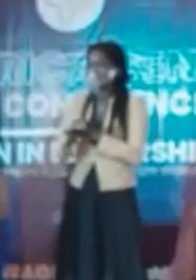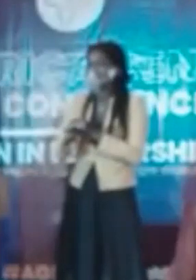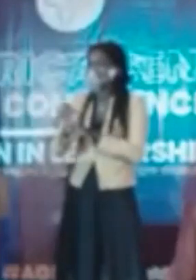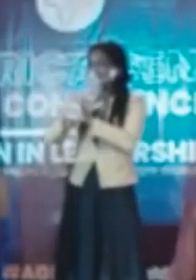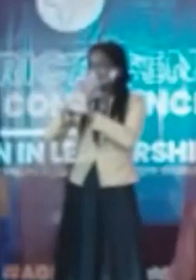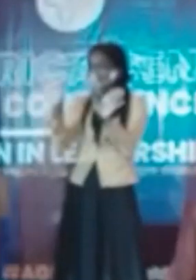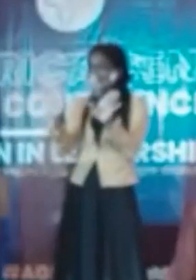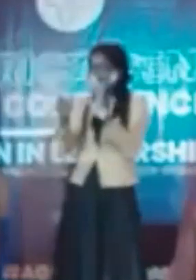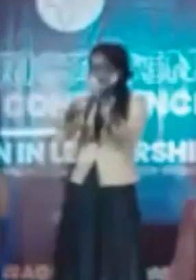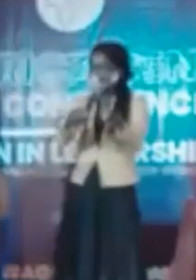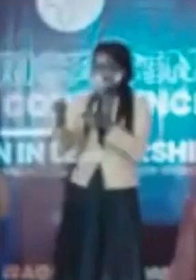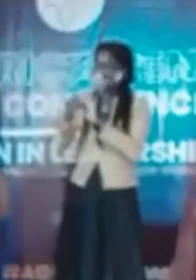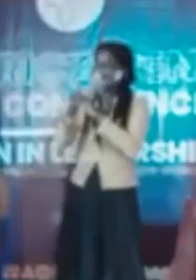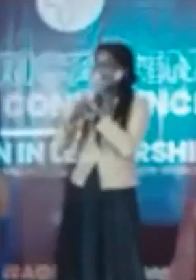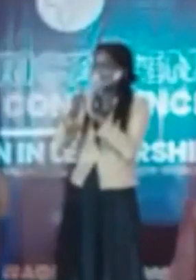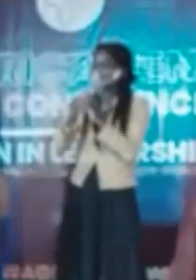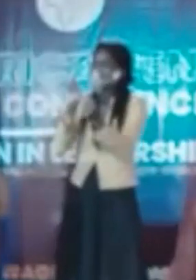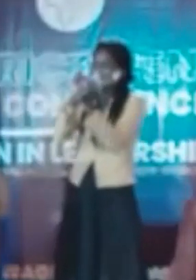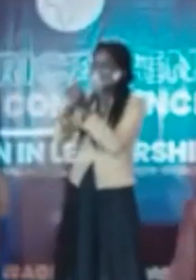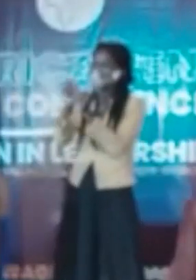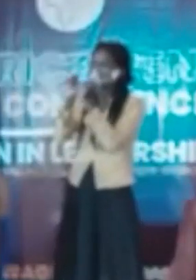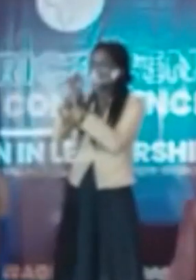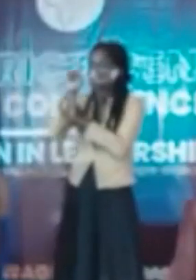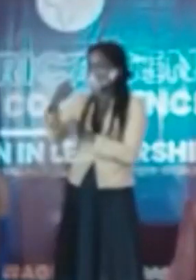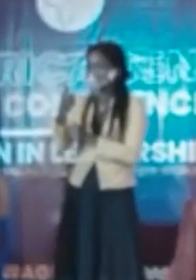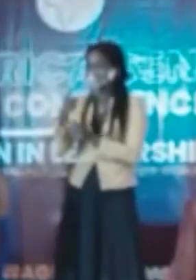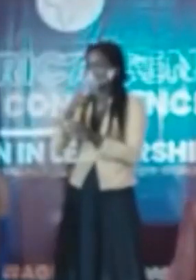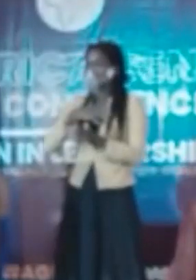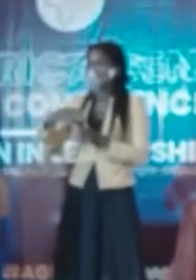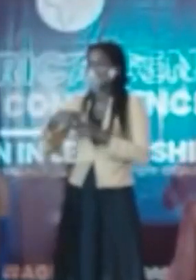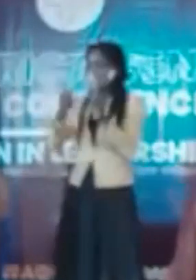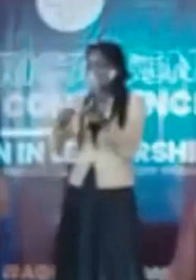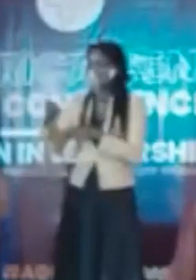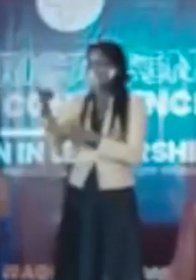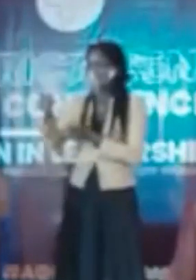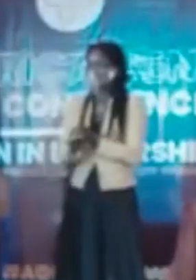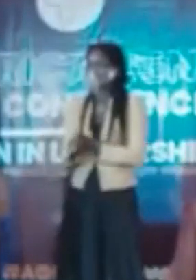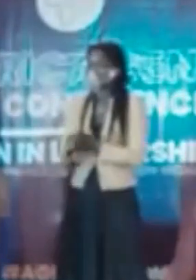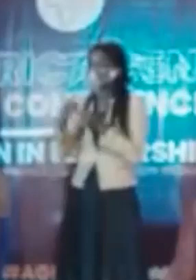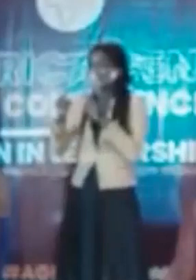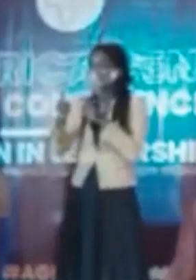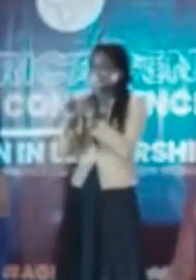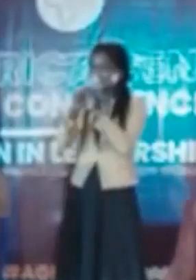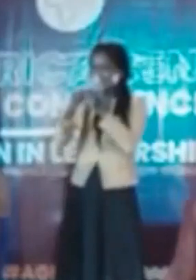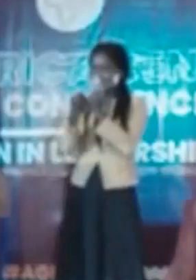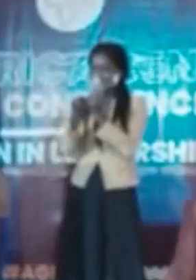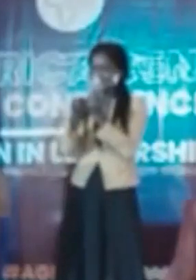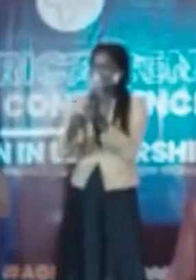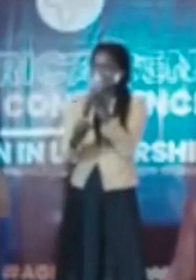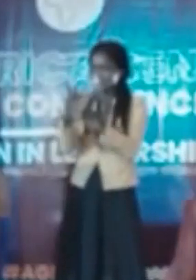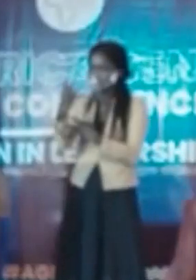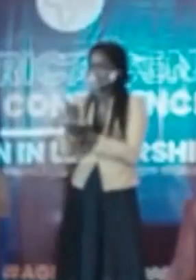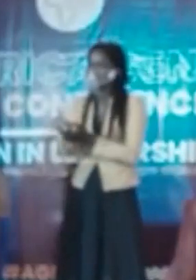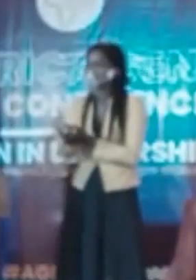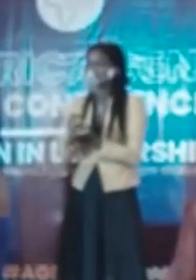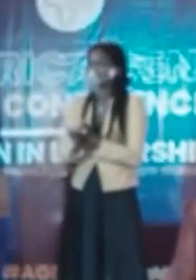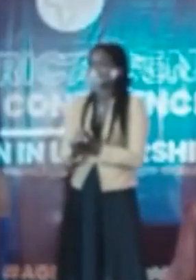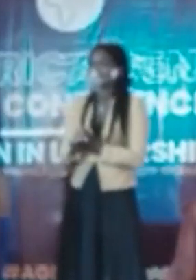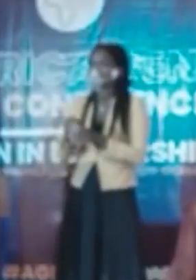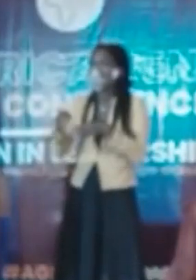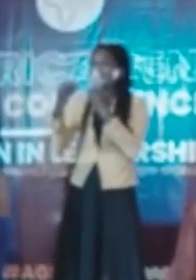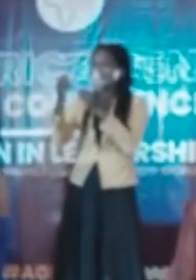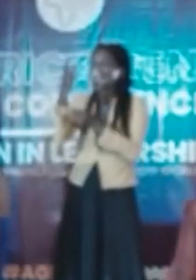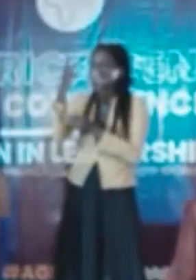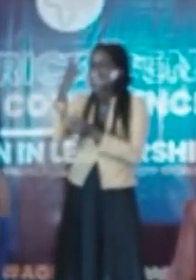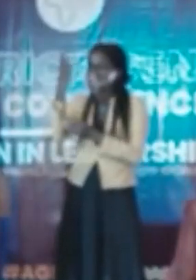10,000 rural women farmers in groundnuts production. The 3-year project, funded by the bank to the tune of